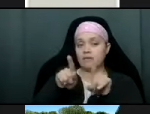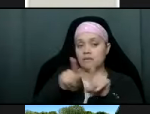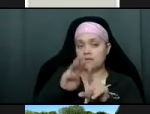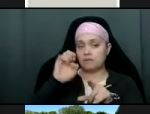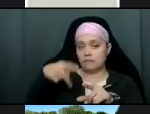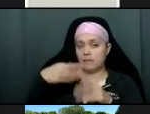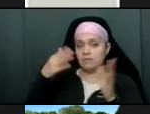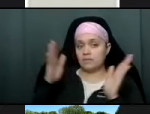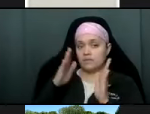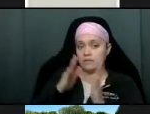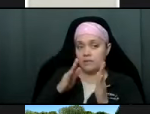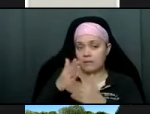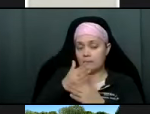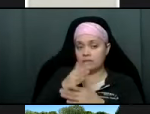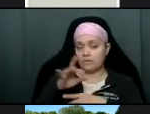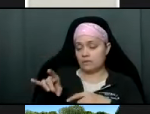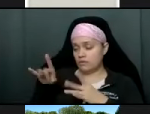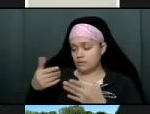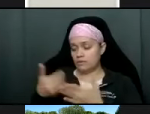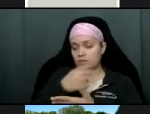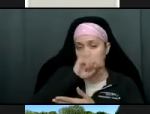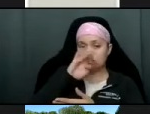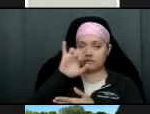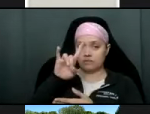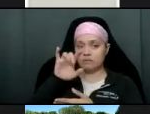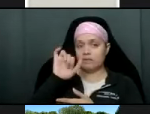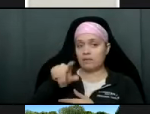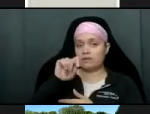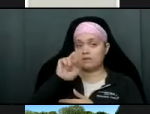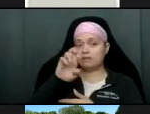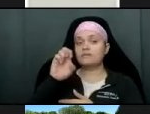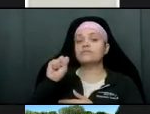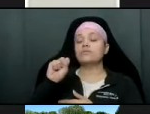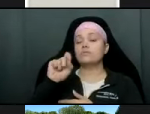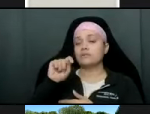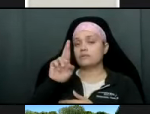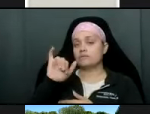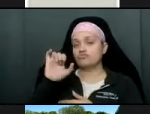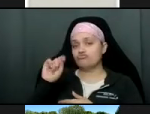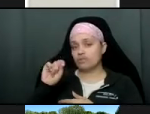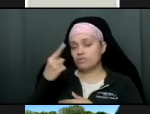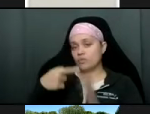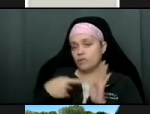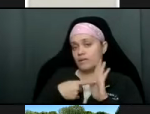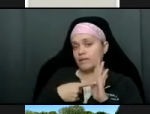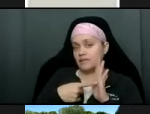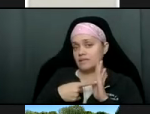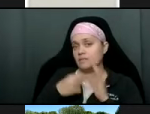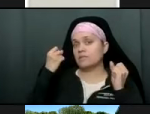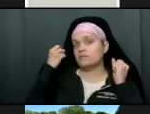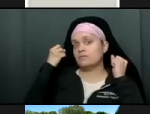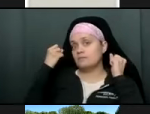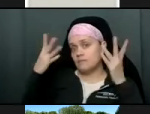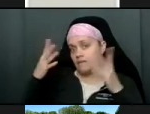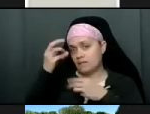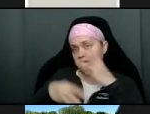narrow passageway between Australia and New Zealand is the Torres Strait. One example, there are many in